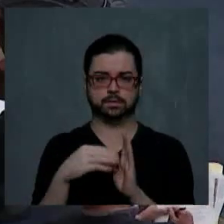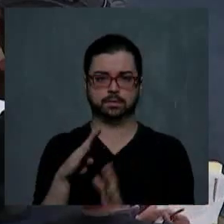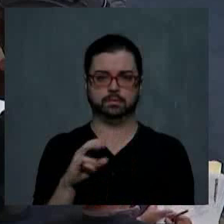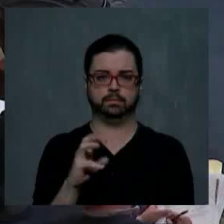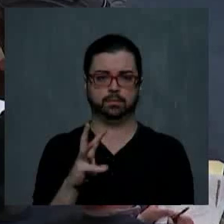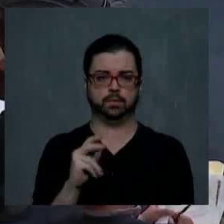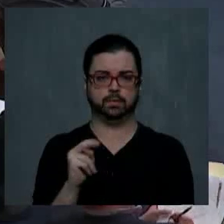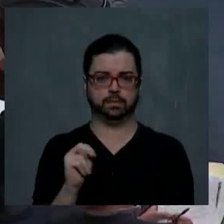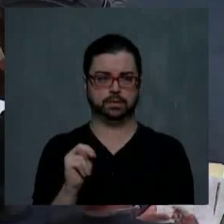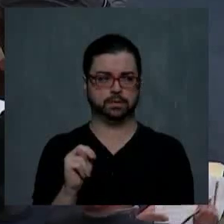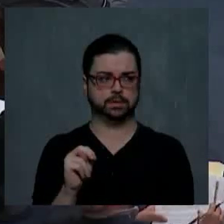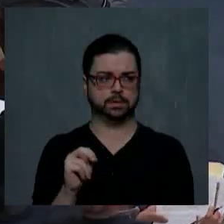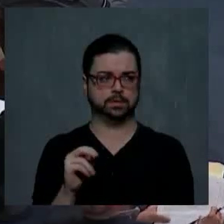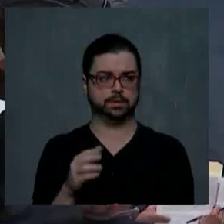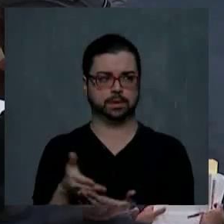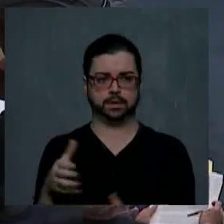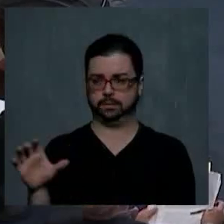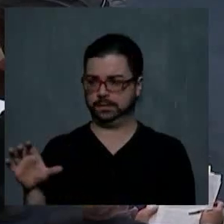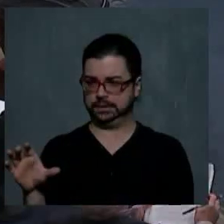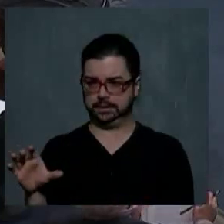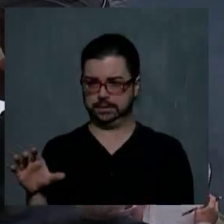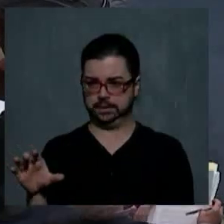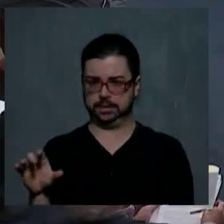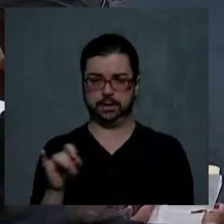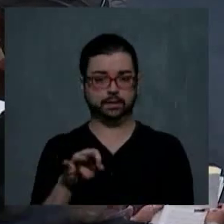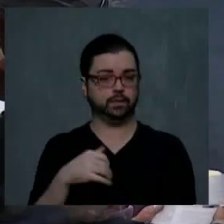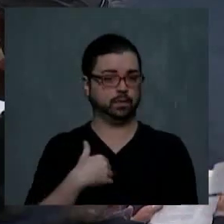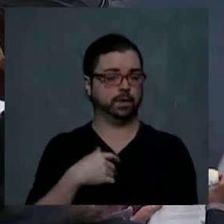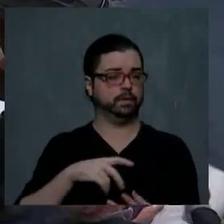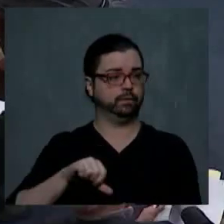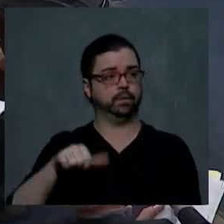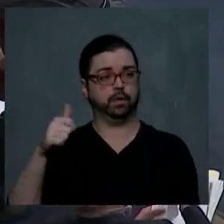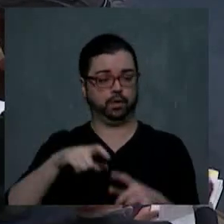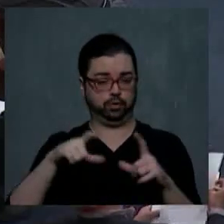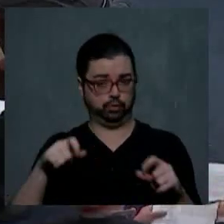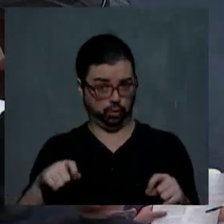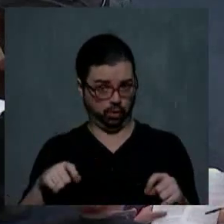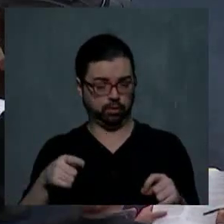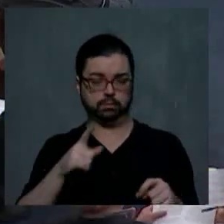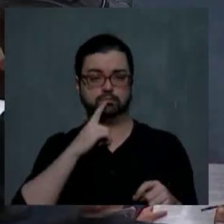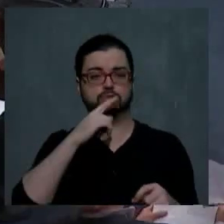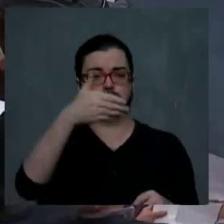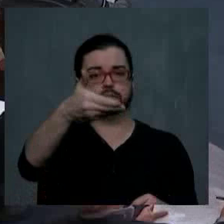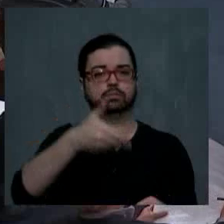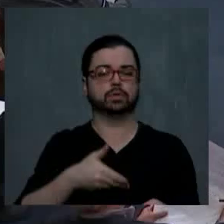C? If you got one for another one, be sure to bring it up when you get a chance.